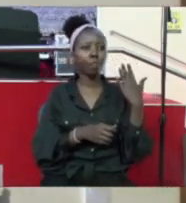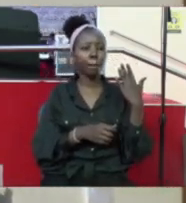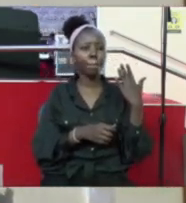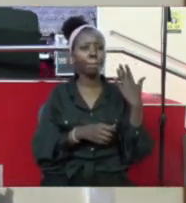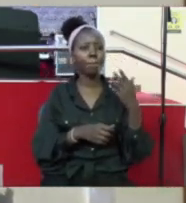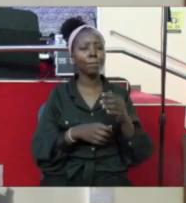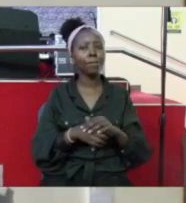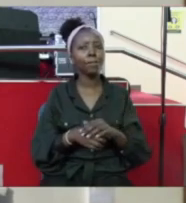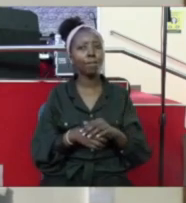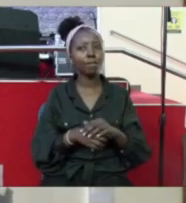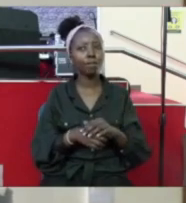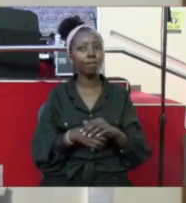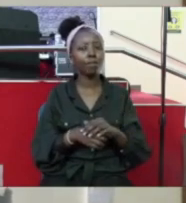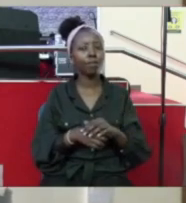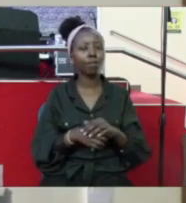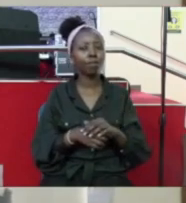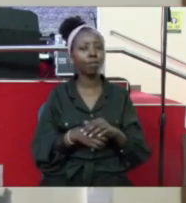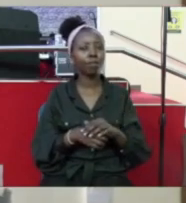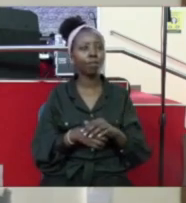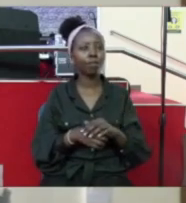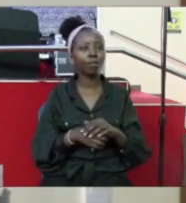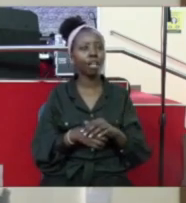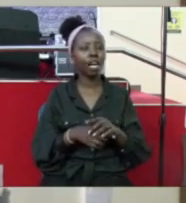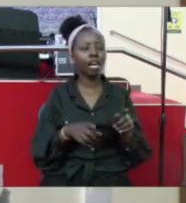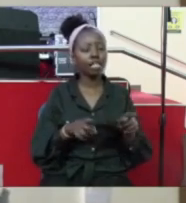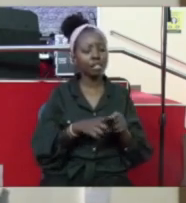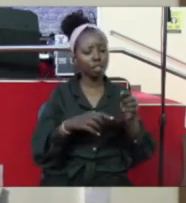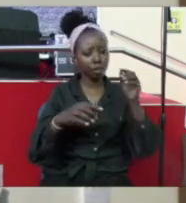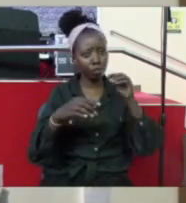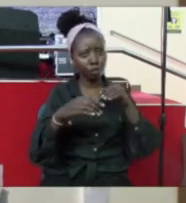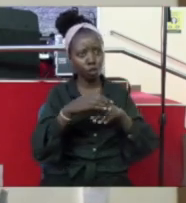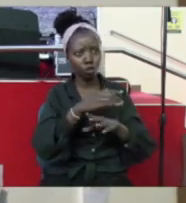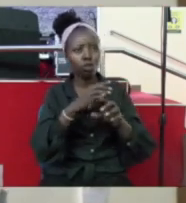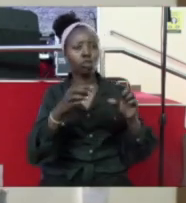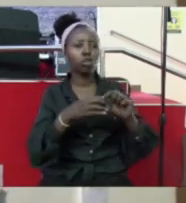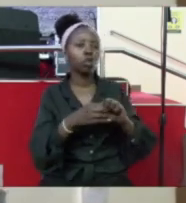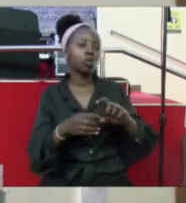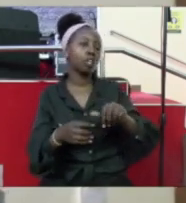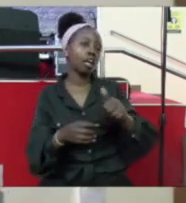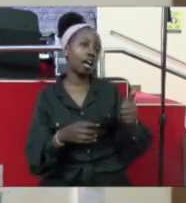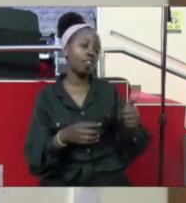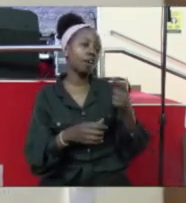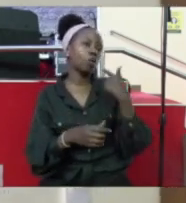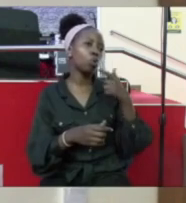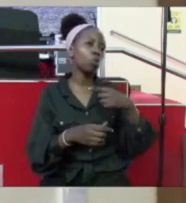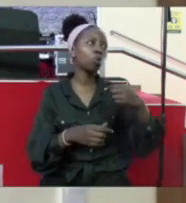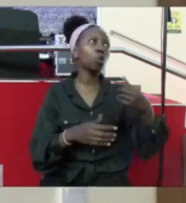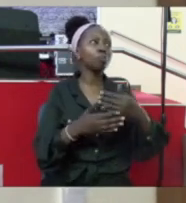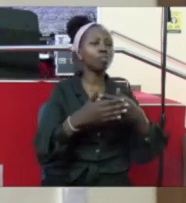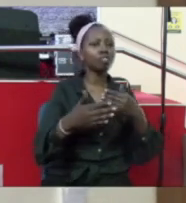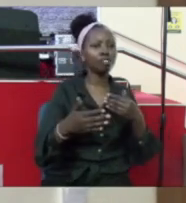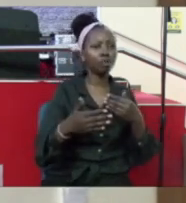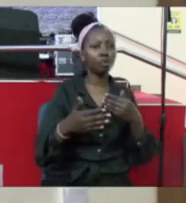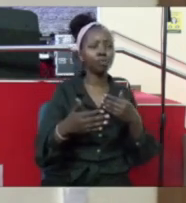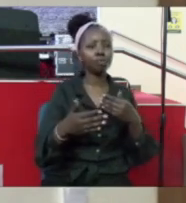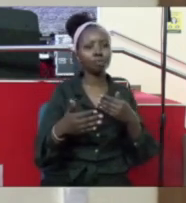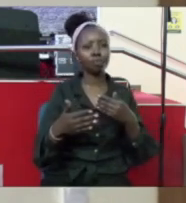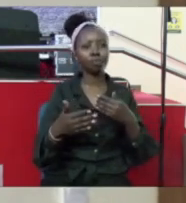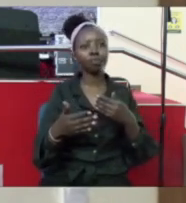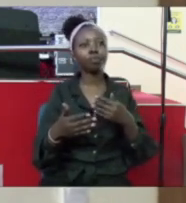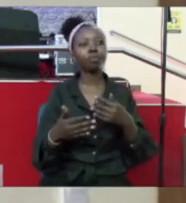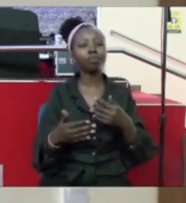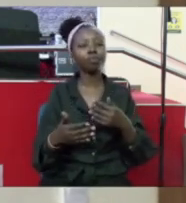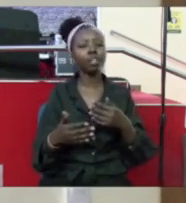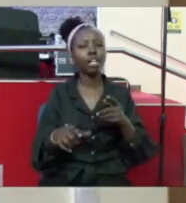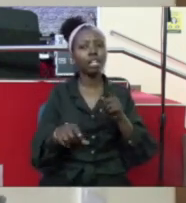then he joined Joel Austin and the rest. Alafu akaungana nao wengine. And Joel Austin said that when he